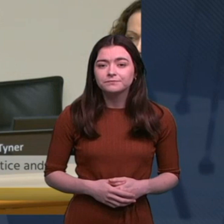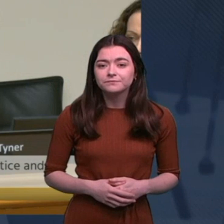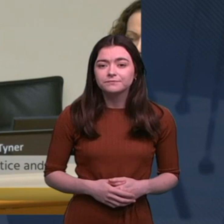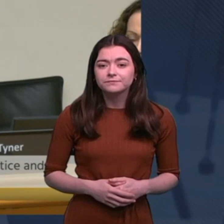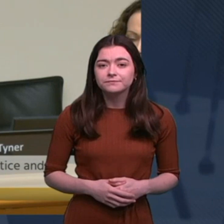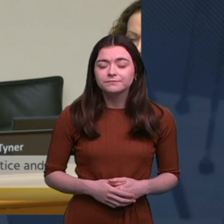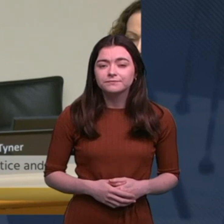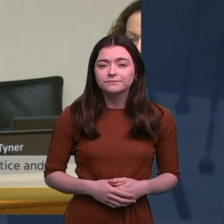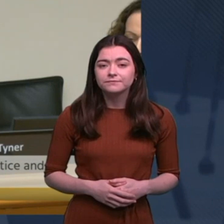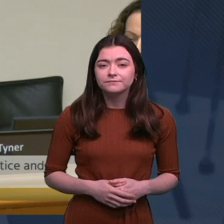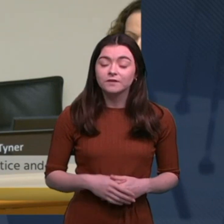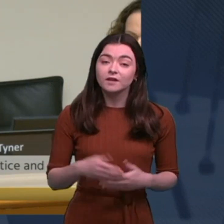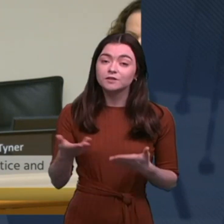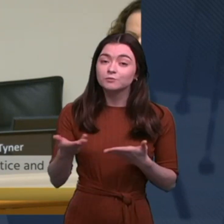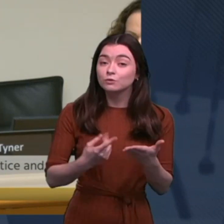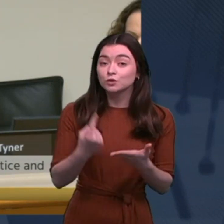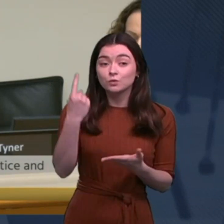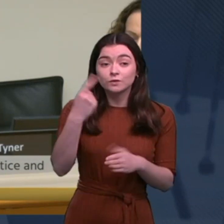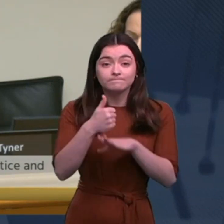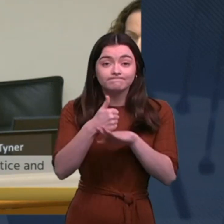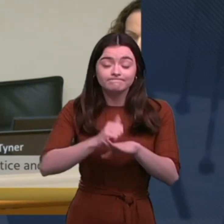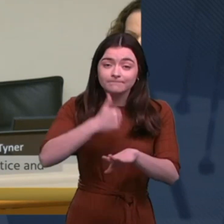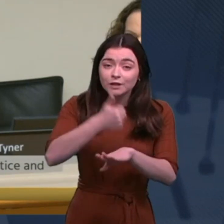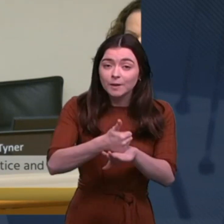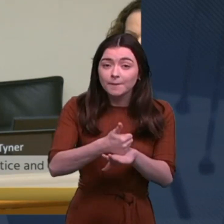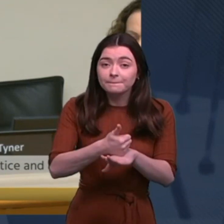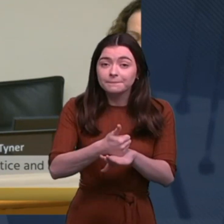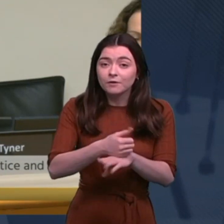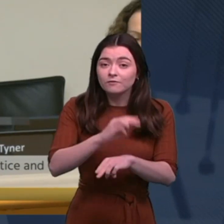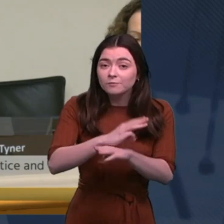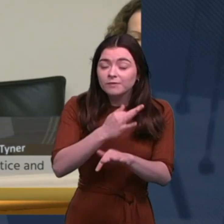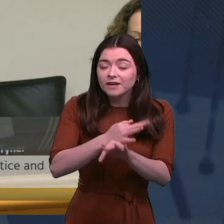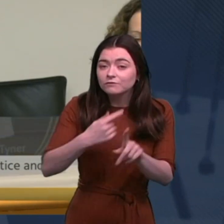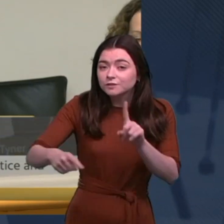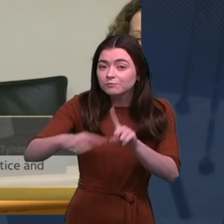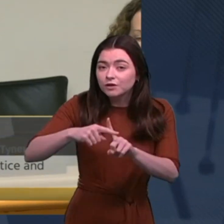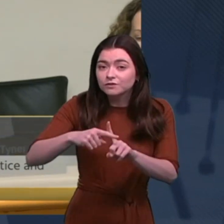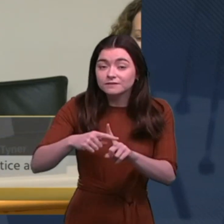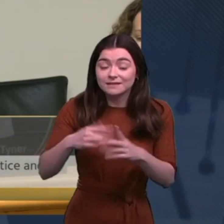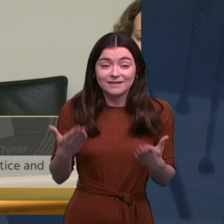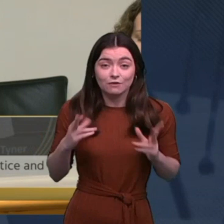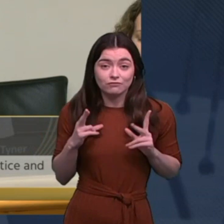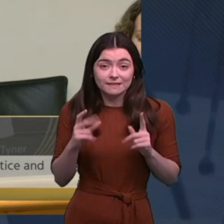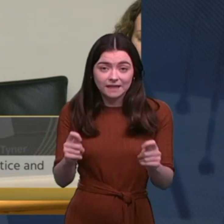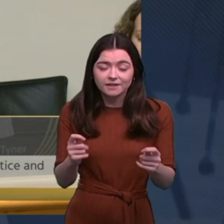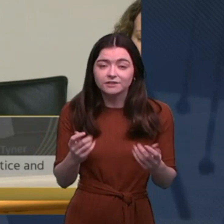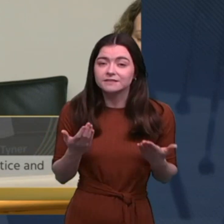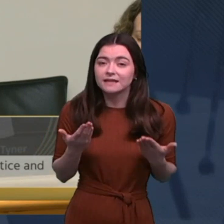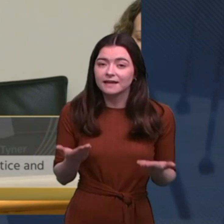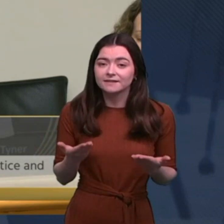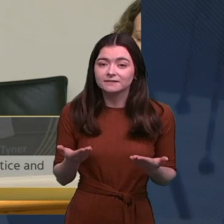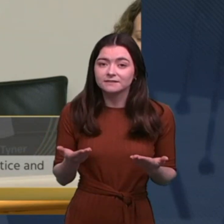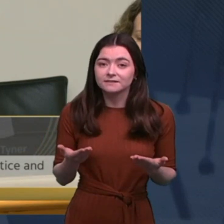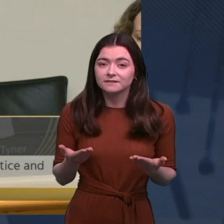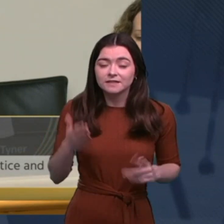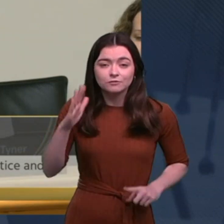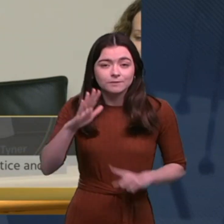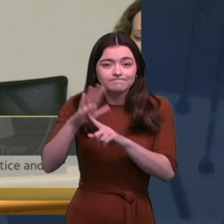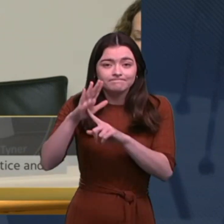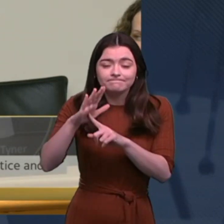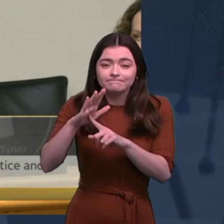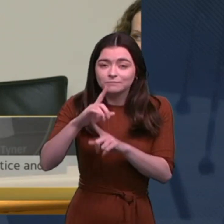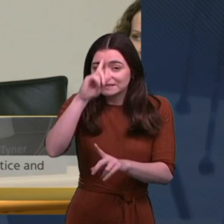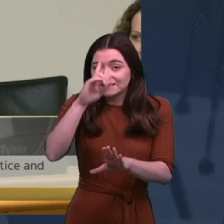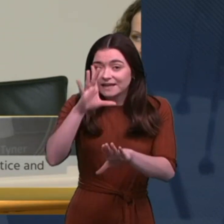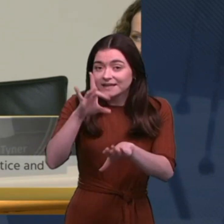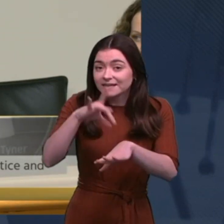I spoke to one of the founders of Parents Plus. They've subsequently retired, and they were a consultant